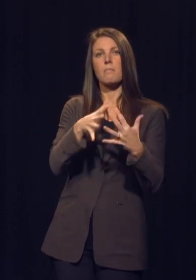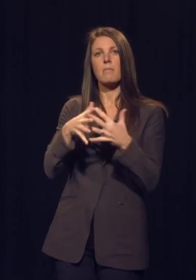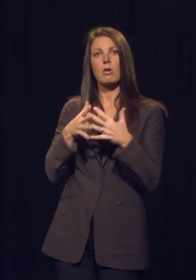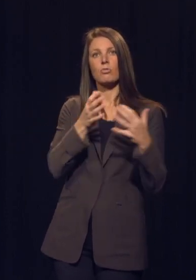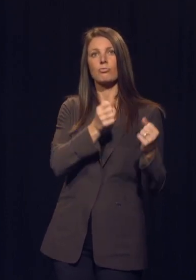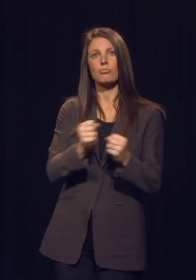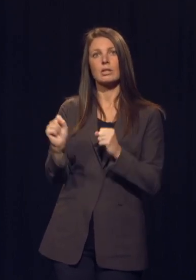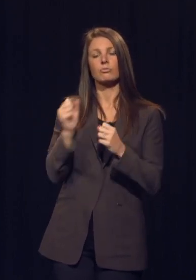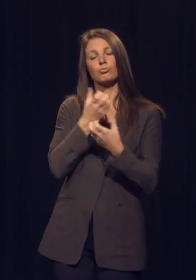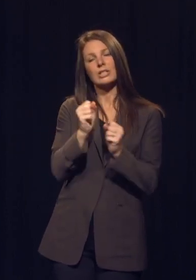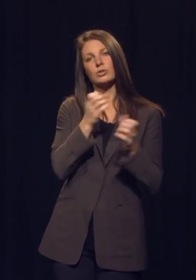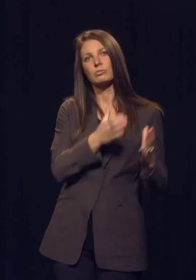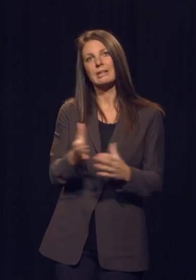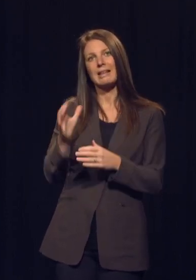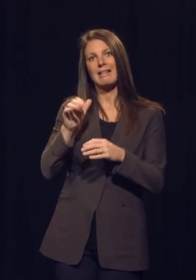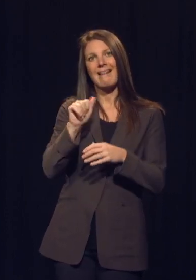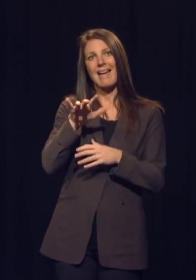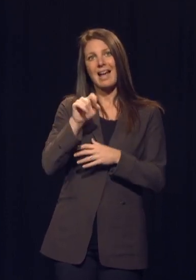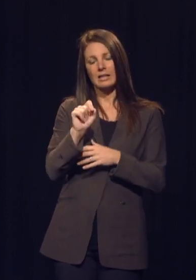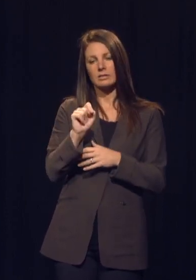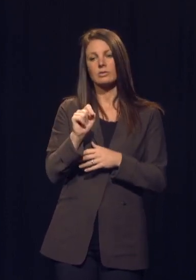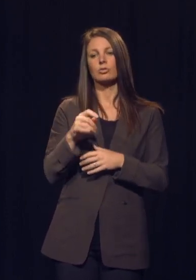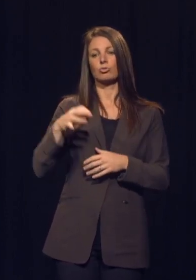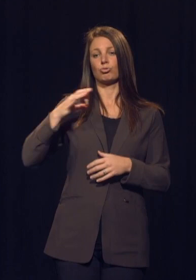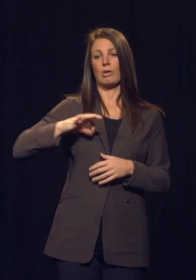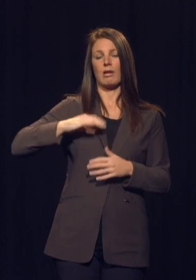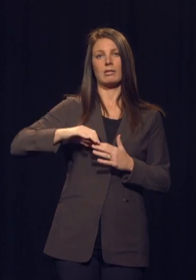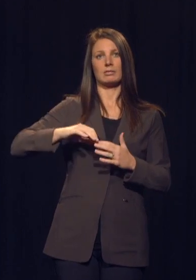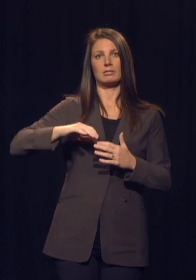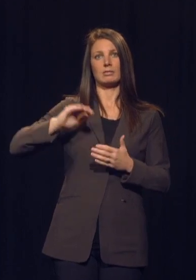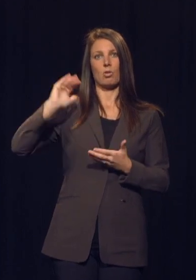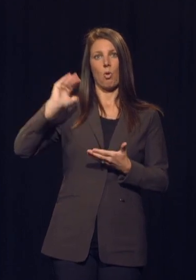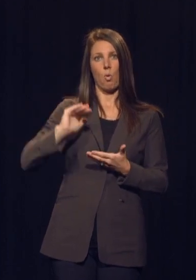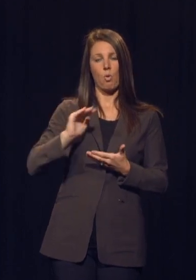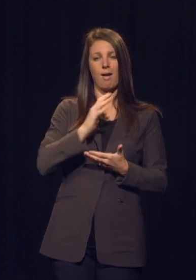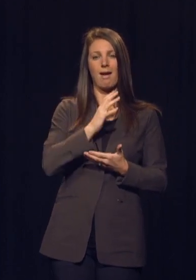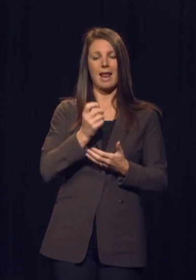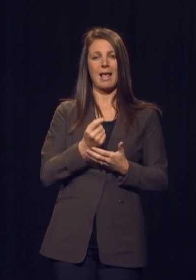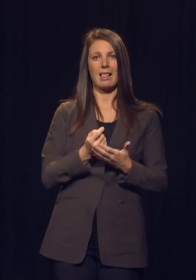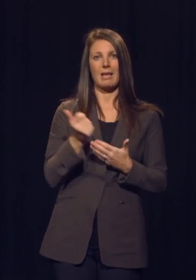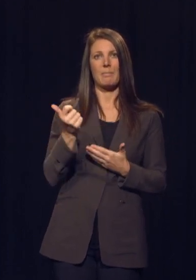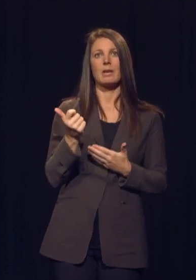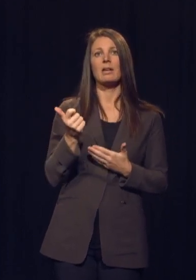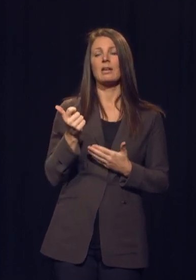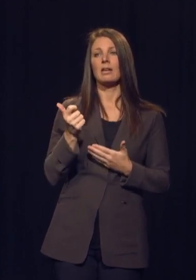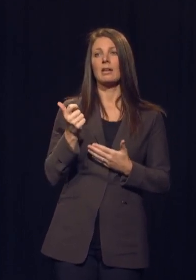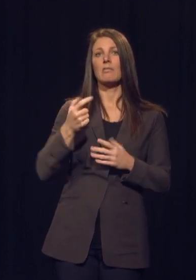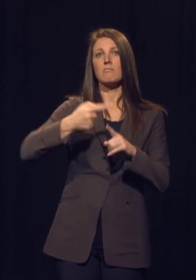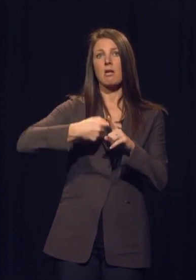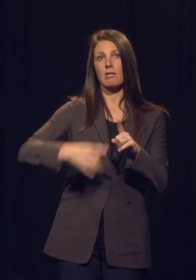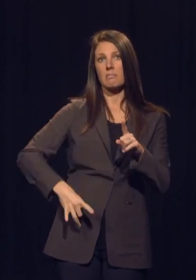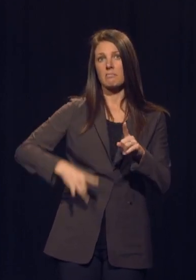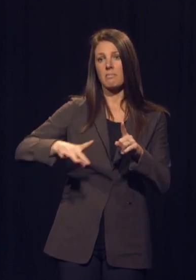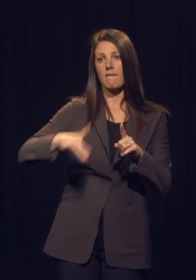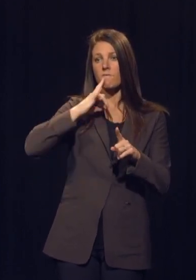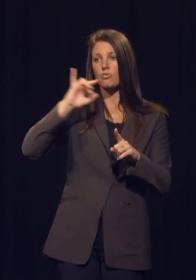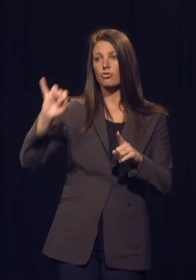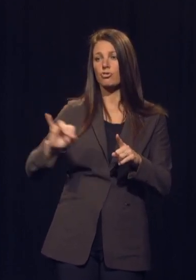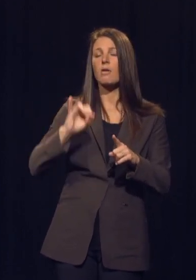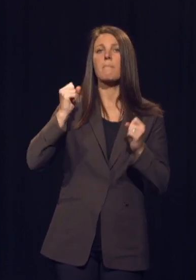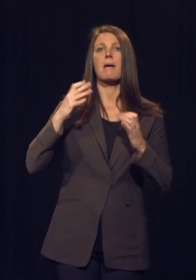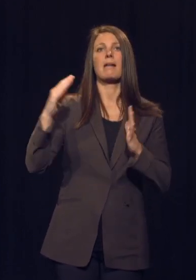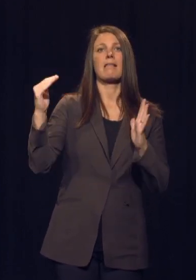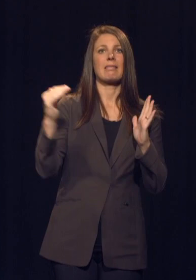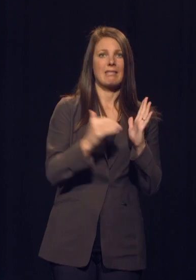Act. These credits lowered and in some cases eliminated health insurance premiums for thousands of lower and